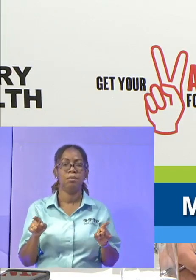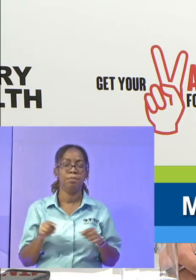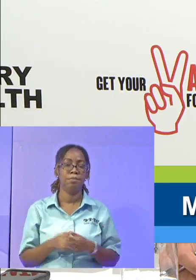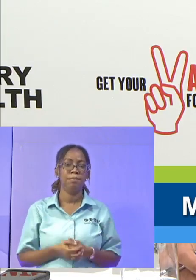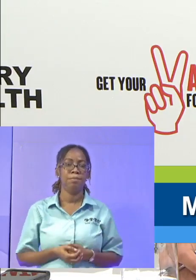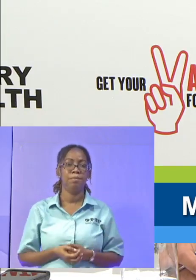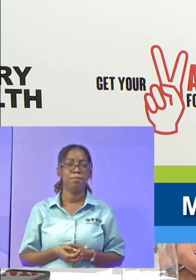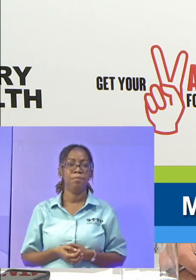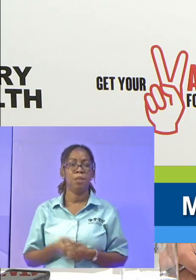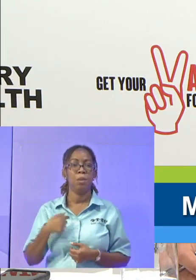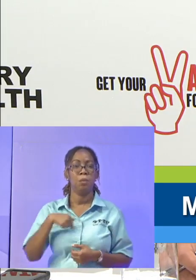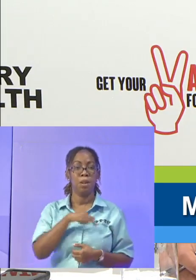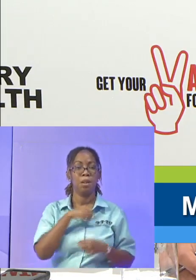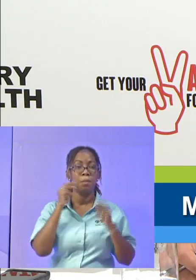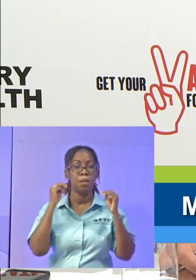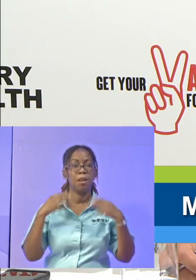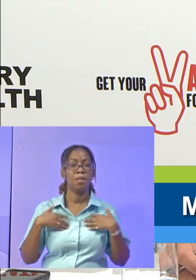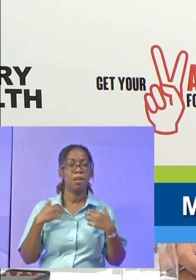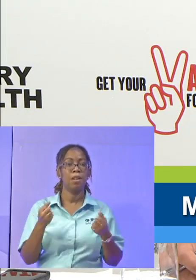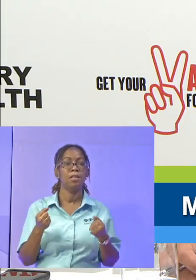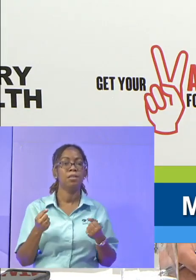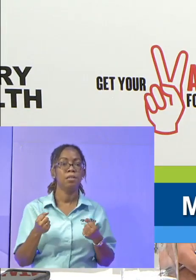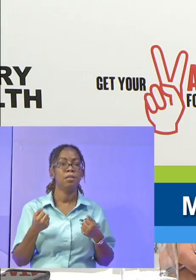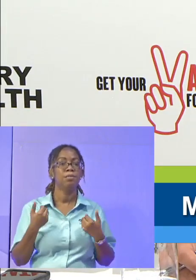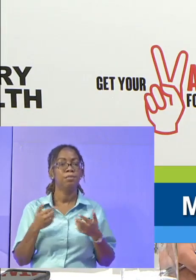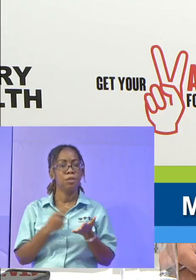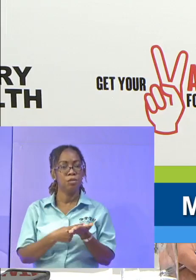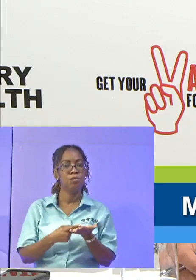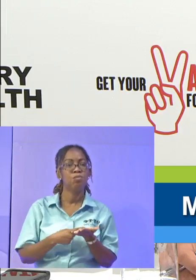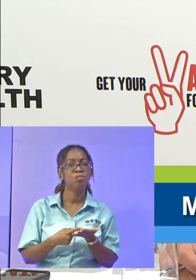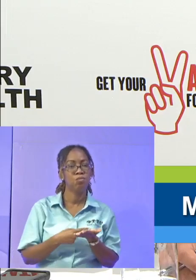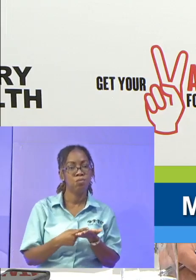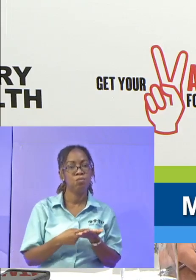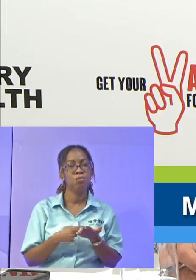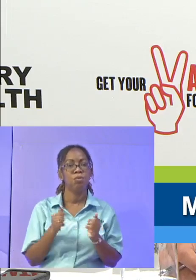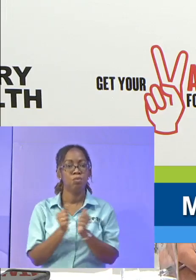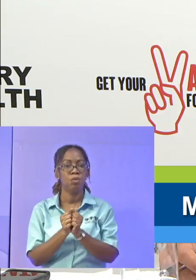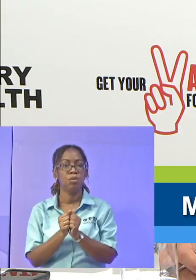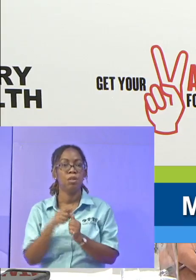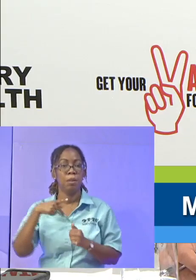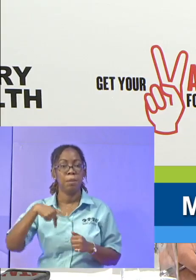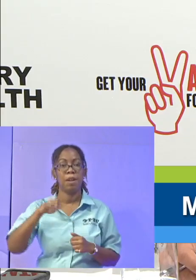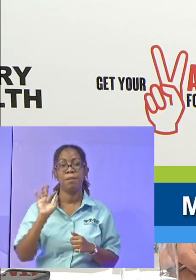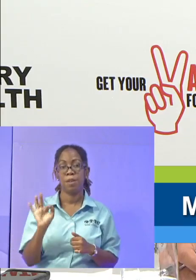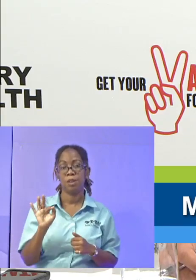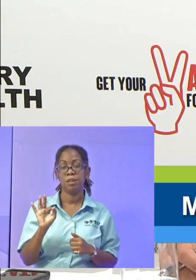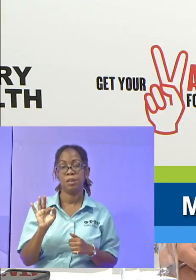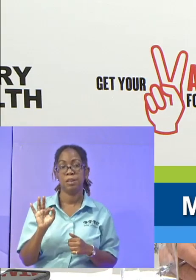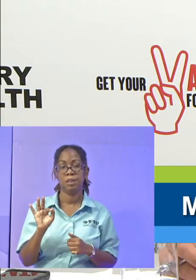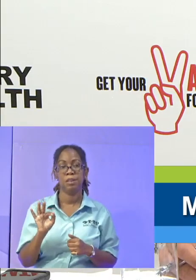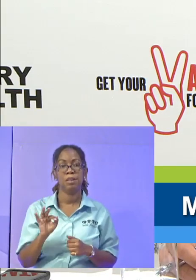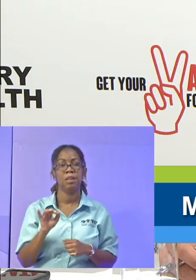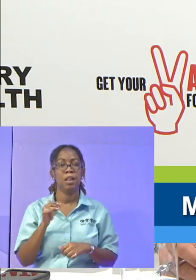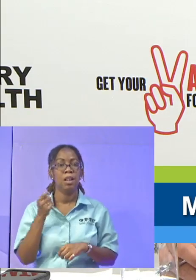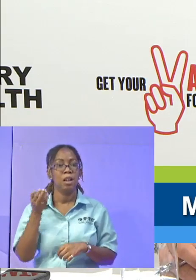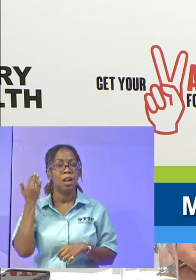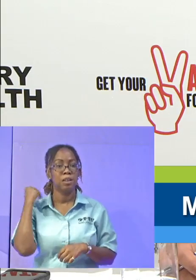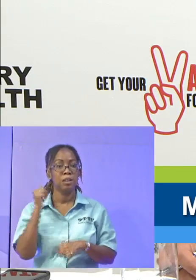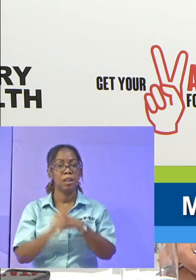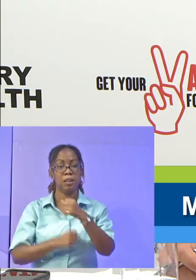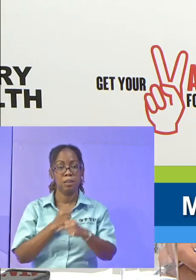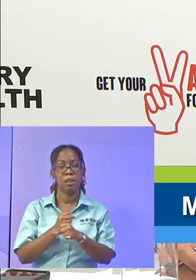Health have been in talks, bilateral talks with Pfizer since early December. I think it's December